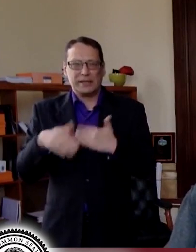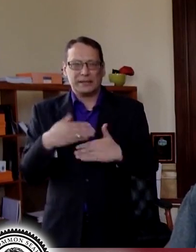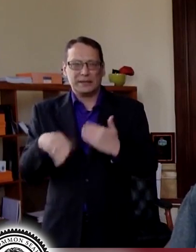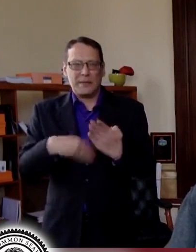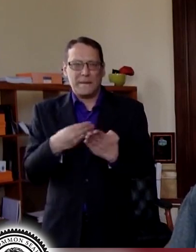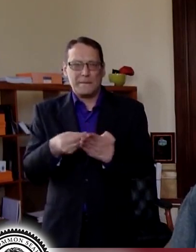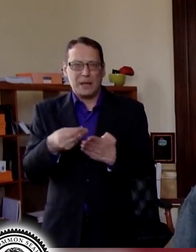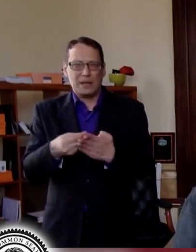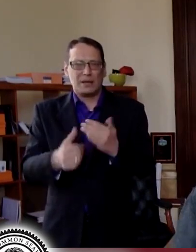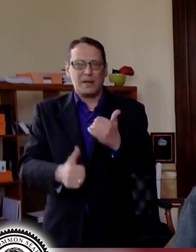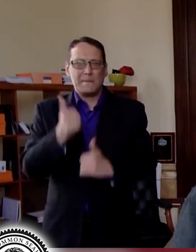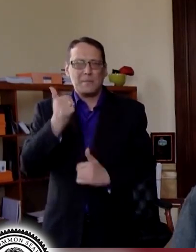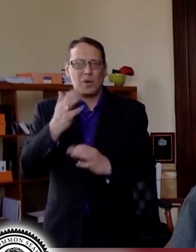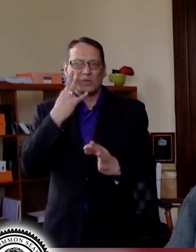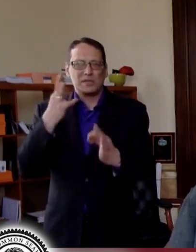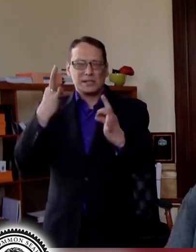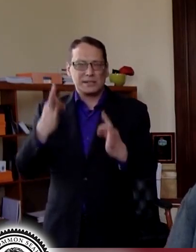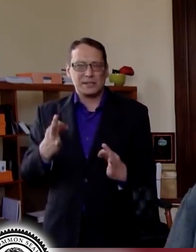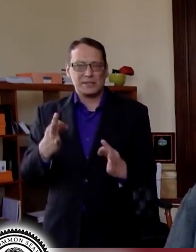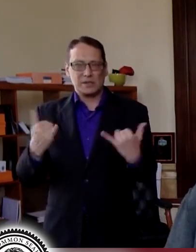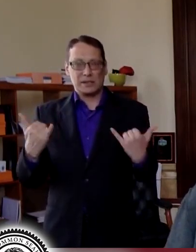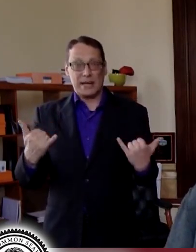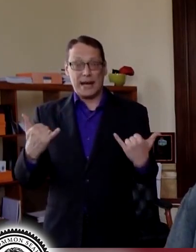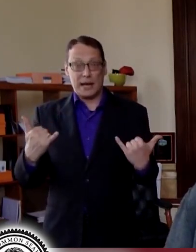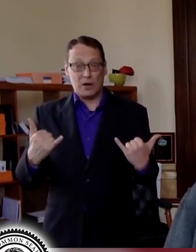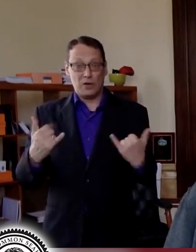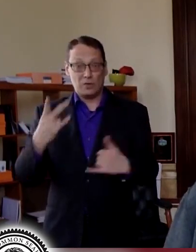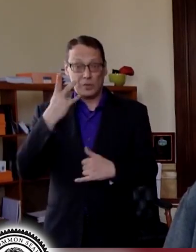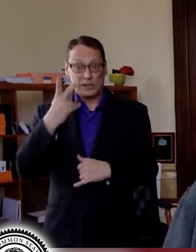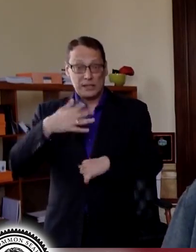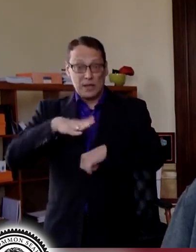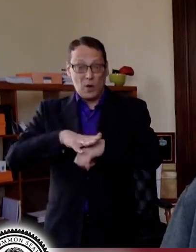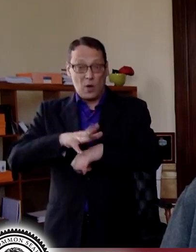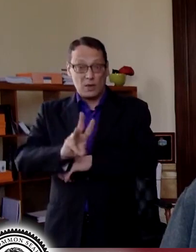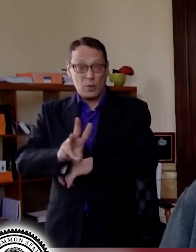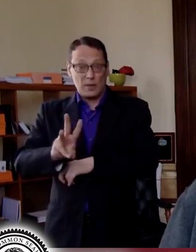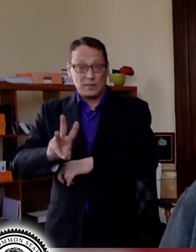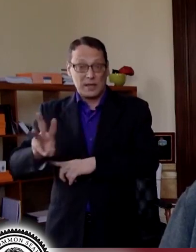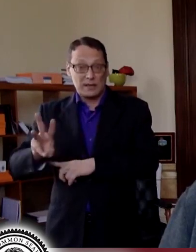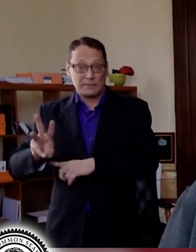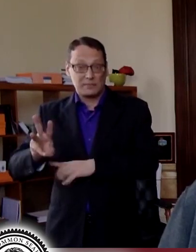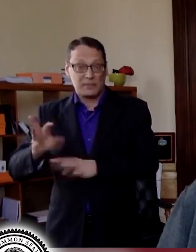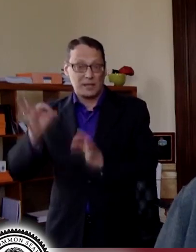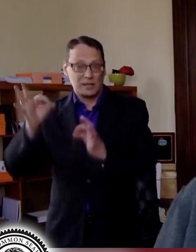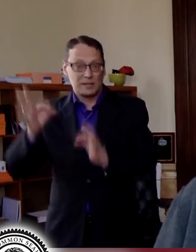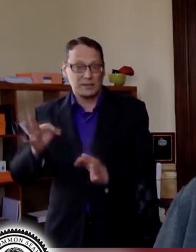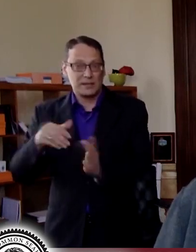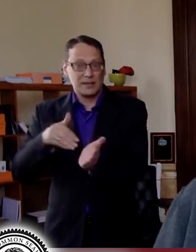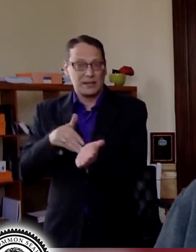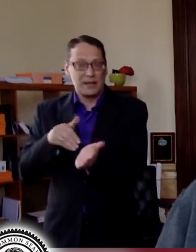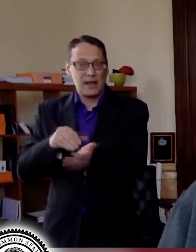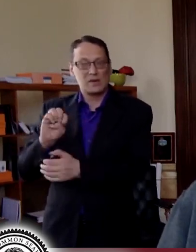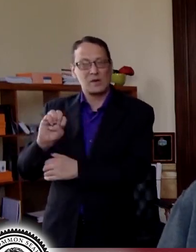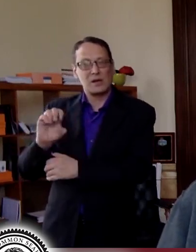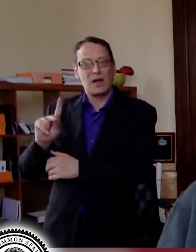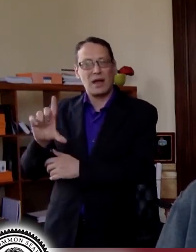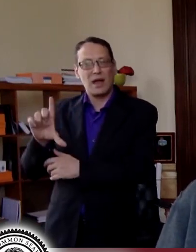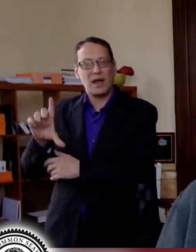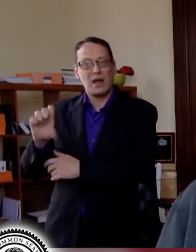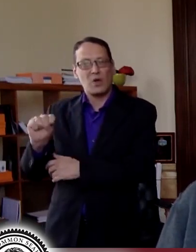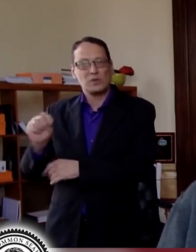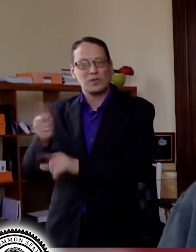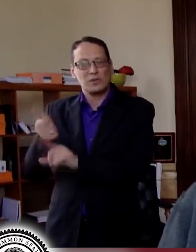these decisions that you see right now on the website are decisions that Dr. Eccles have made. They're very